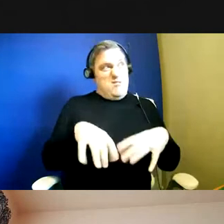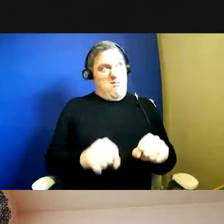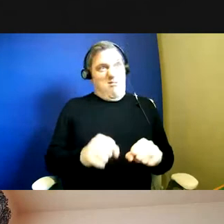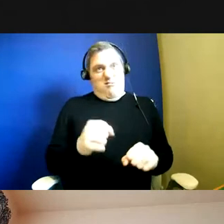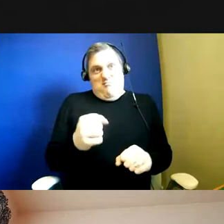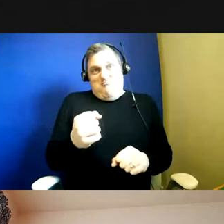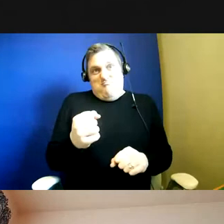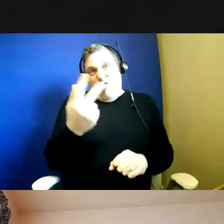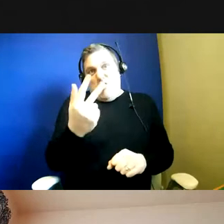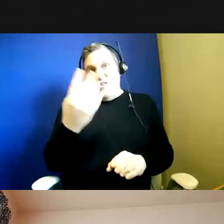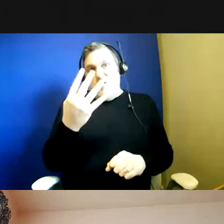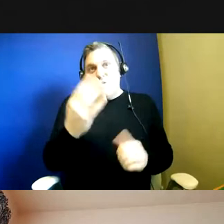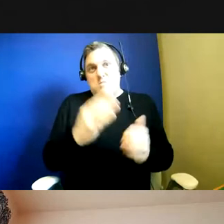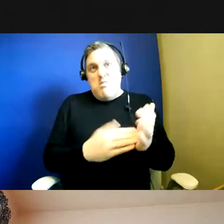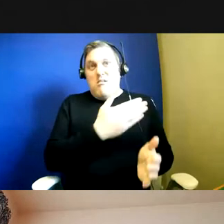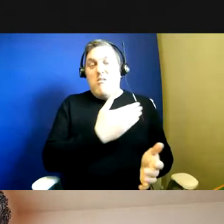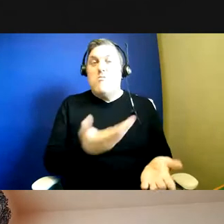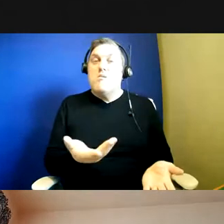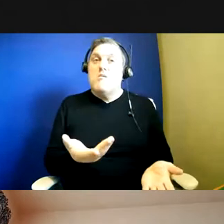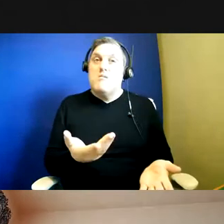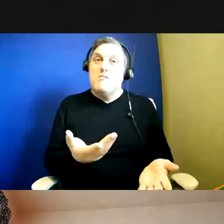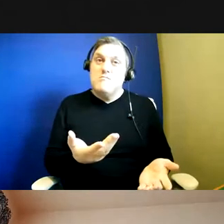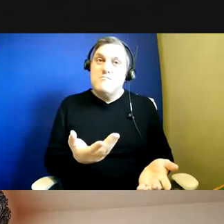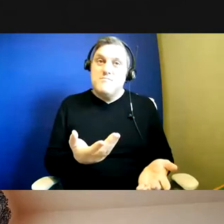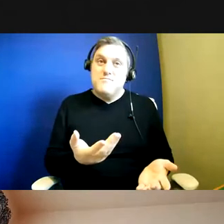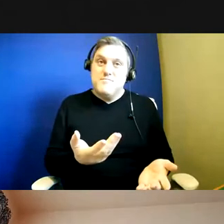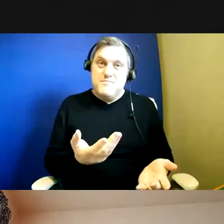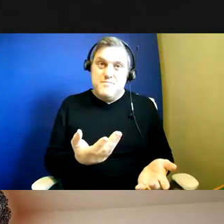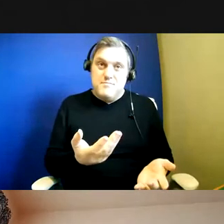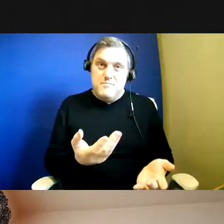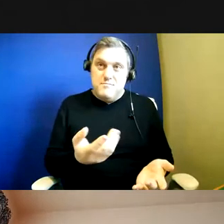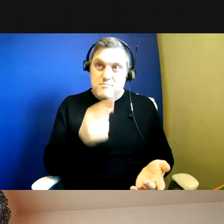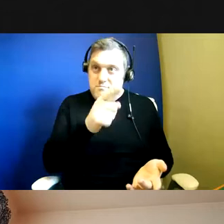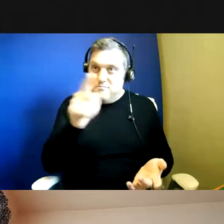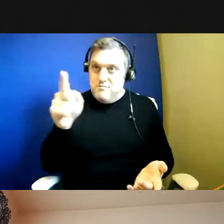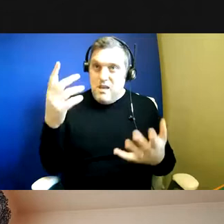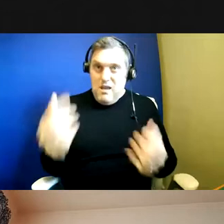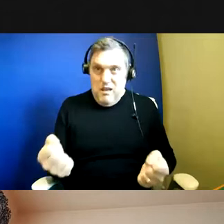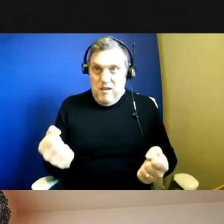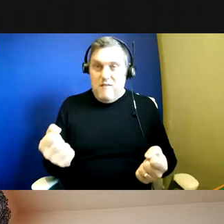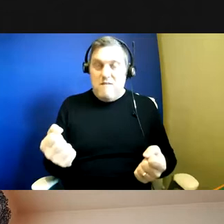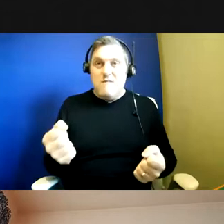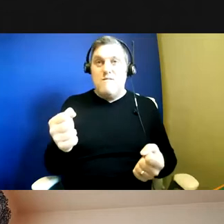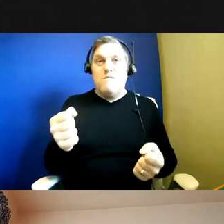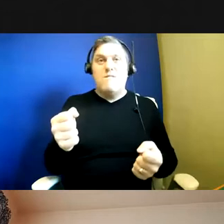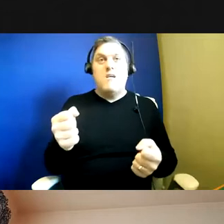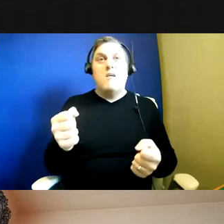ago. And what I would say, if people have got underlying health conditions, then the COVID symptoms